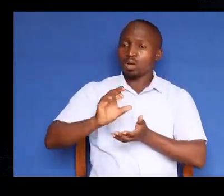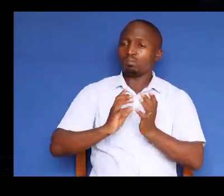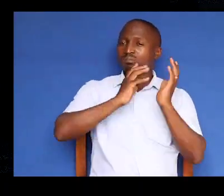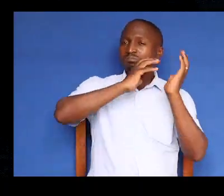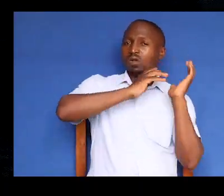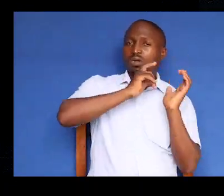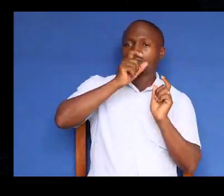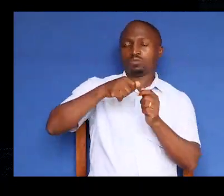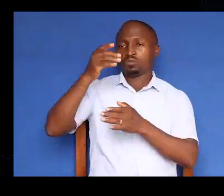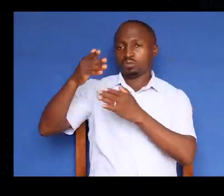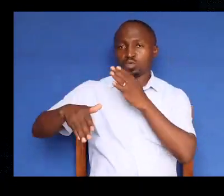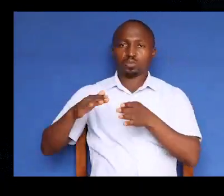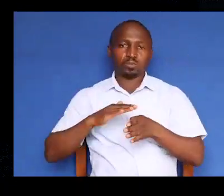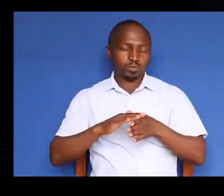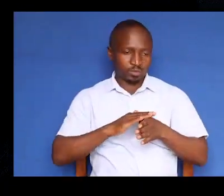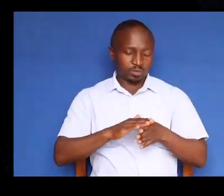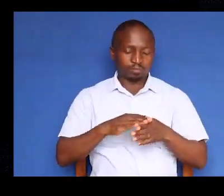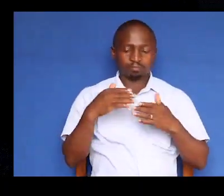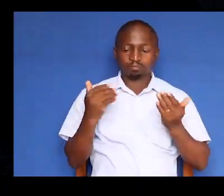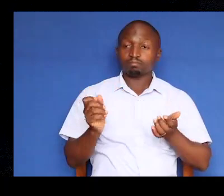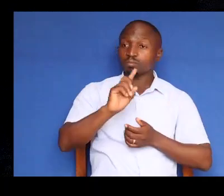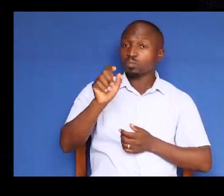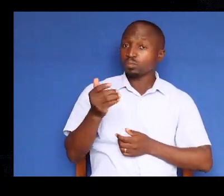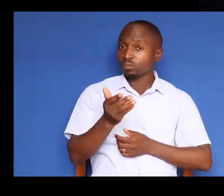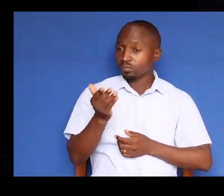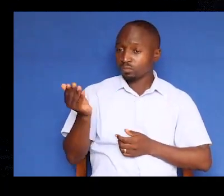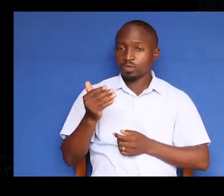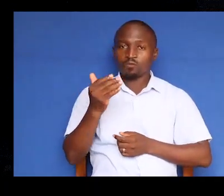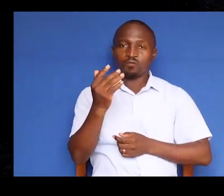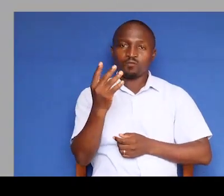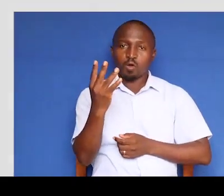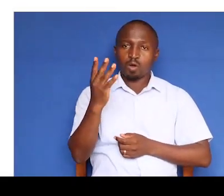Let's see another question. Question 4b.